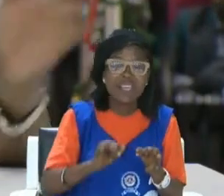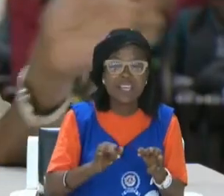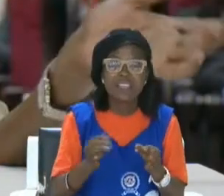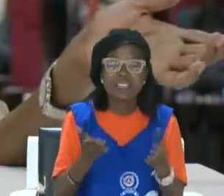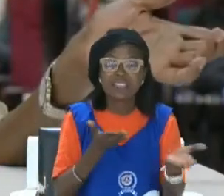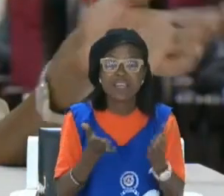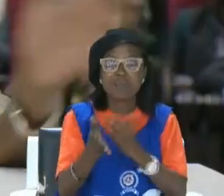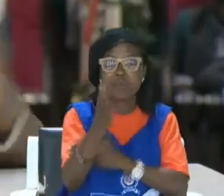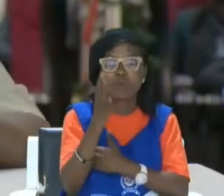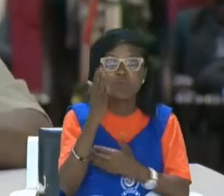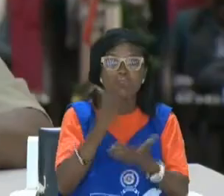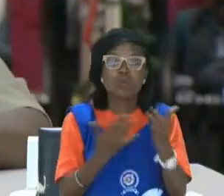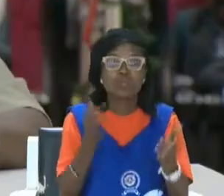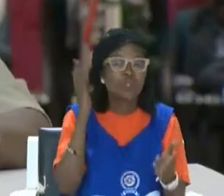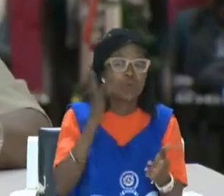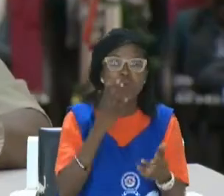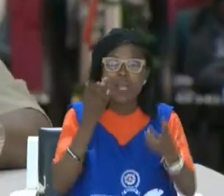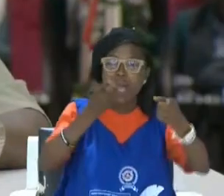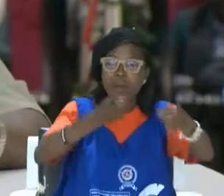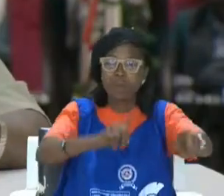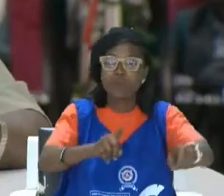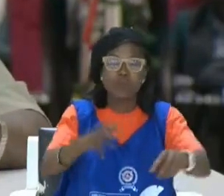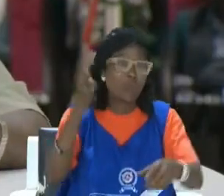You heard the testimony of that young man.